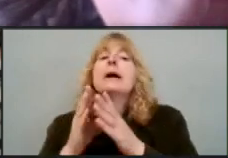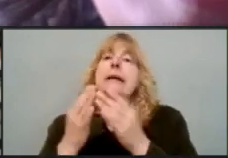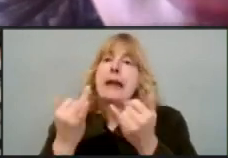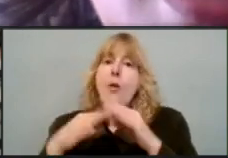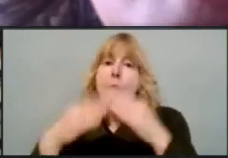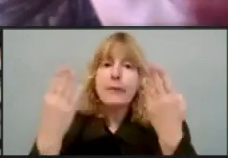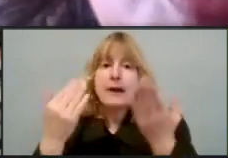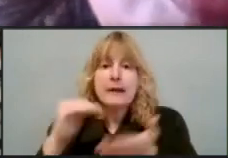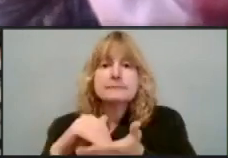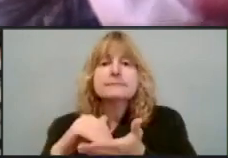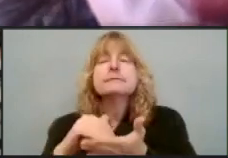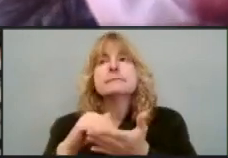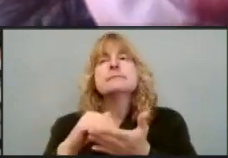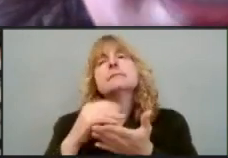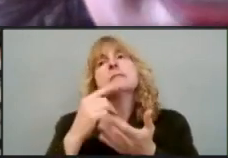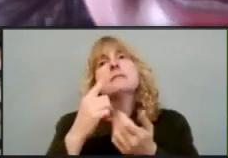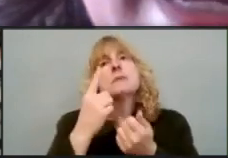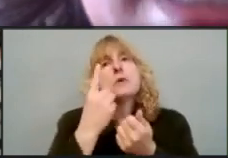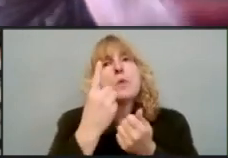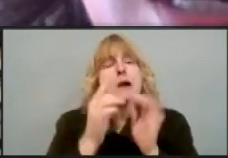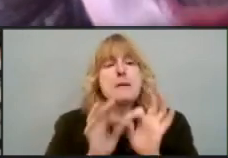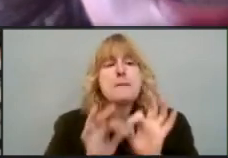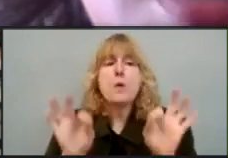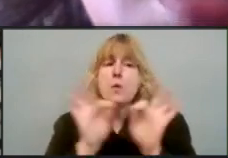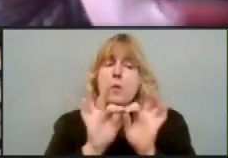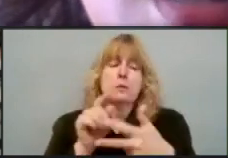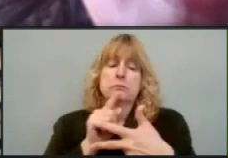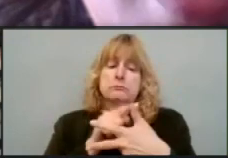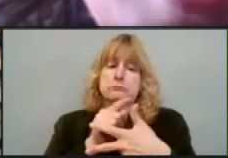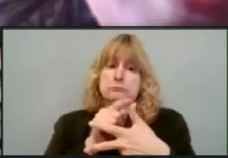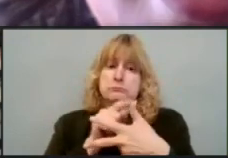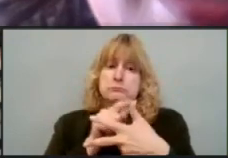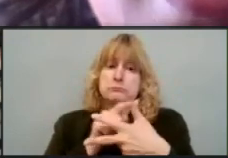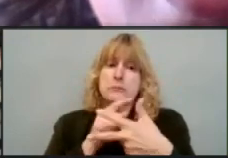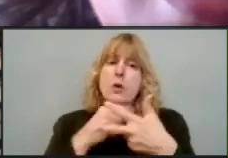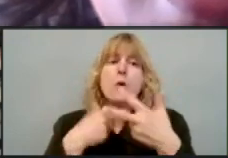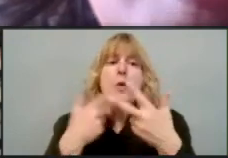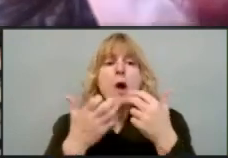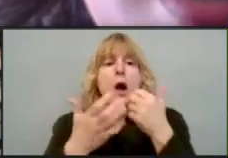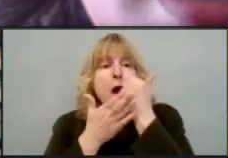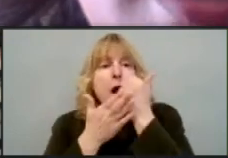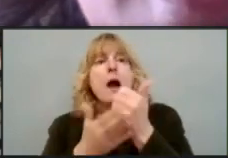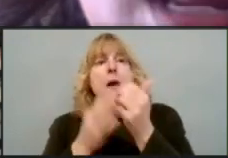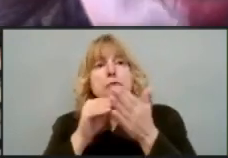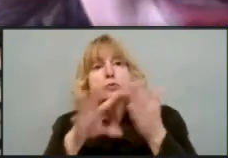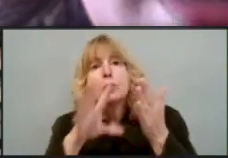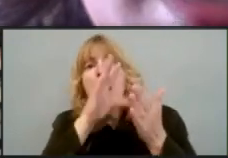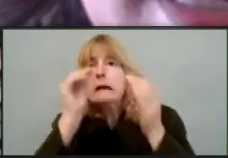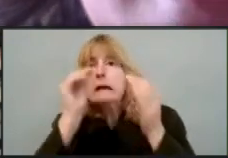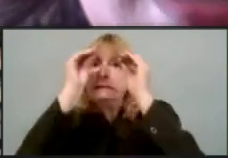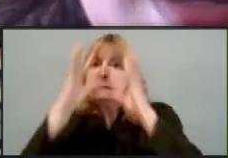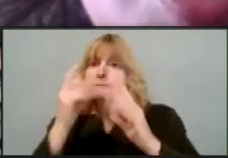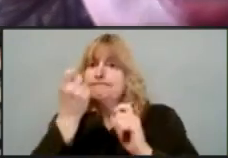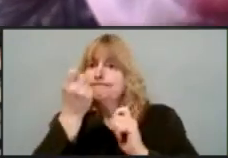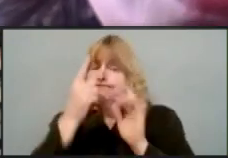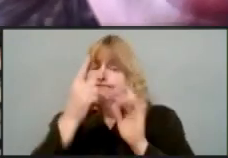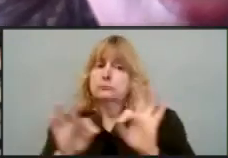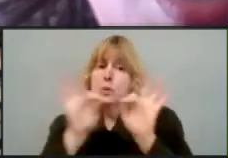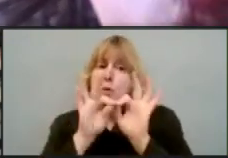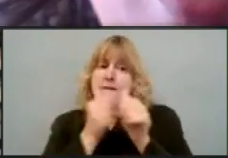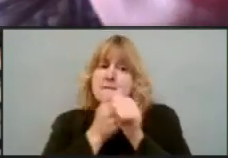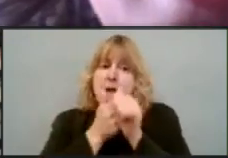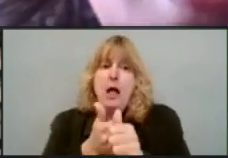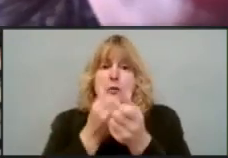really help both students and teachers understand the importance of following the safety